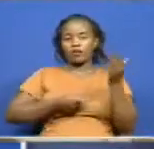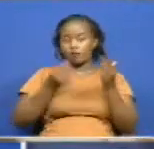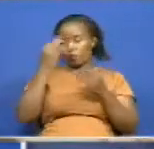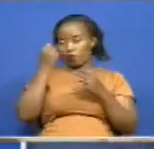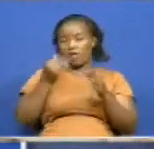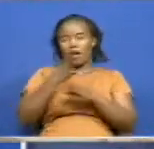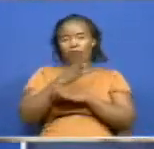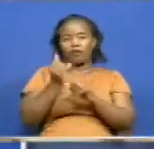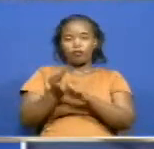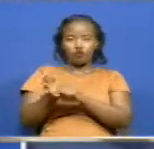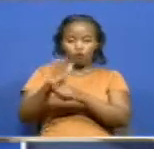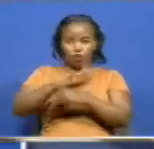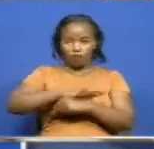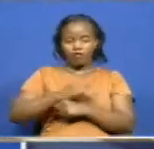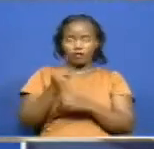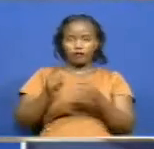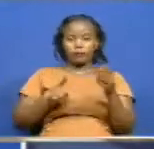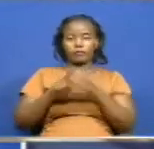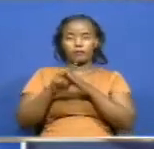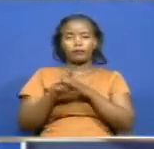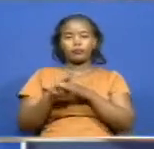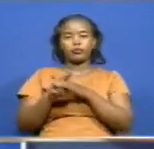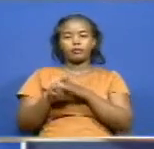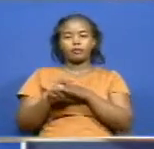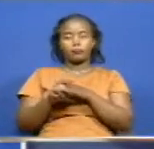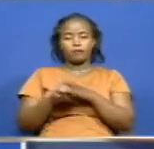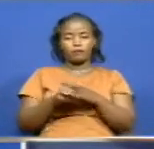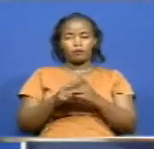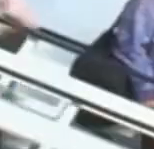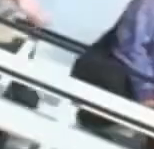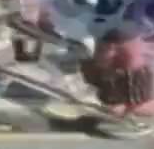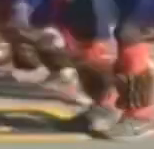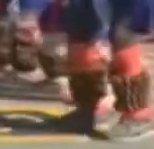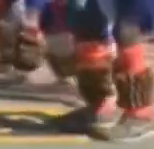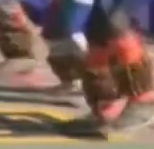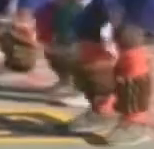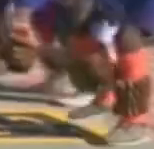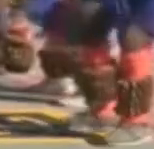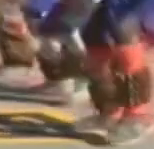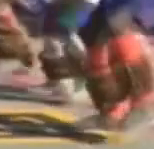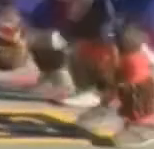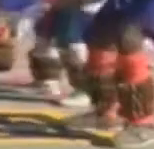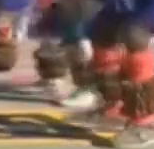the outbreak of the coronavirus. Benson Duba reporting for Channel One Business.